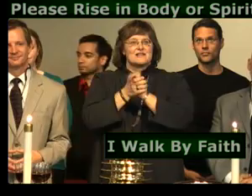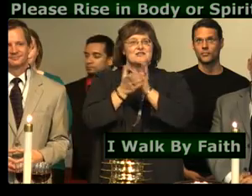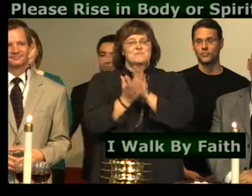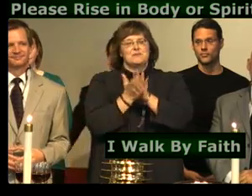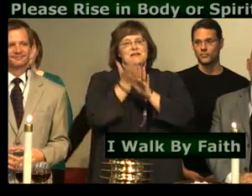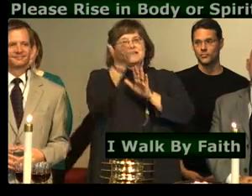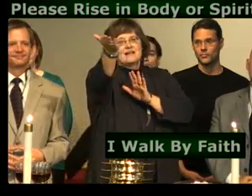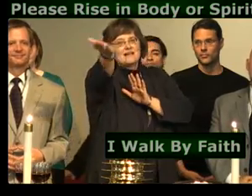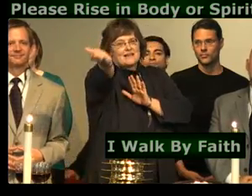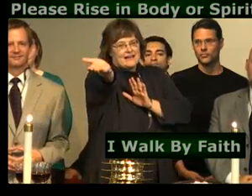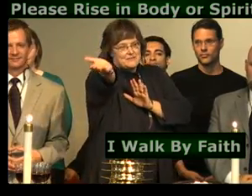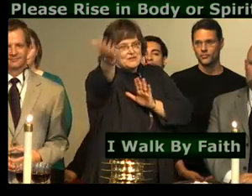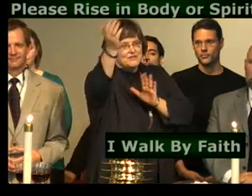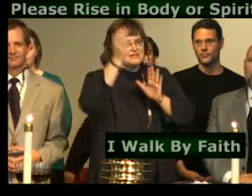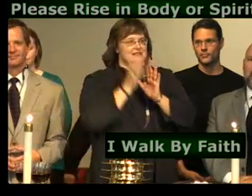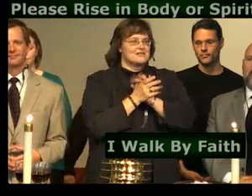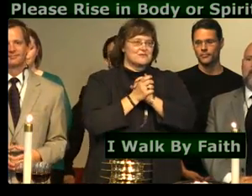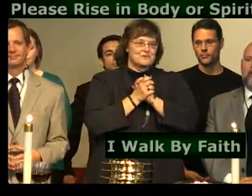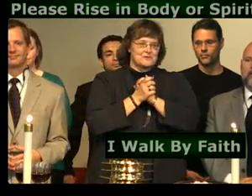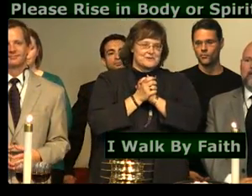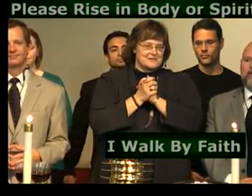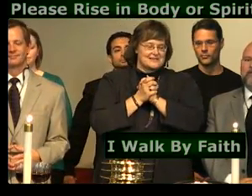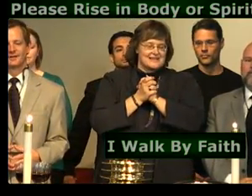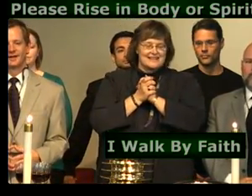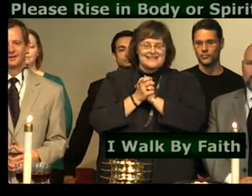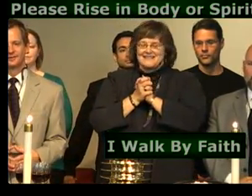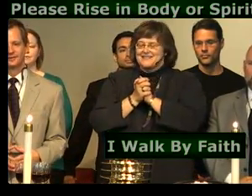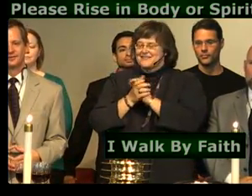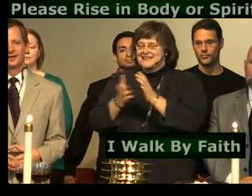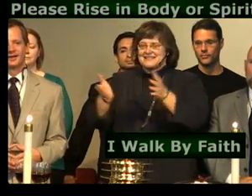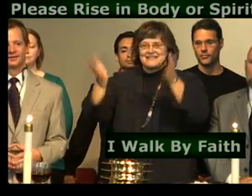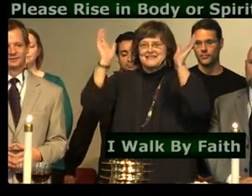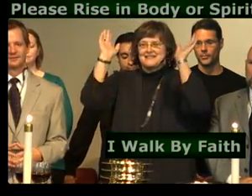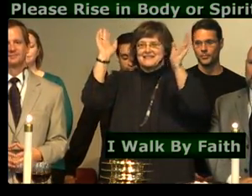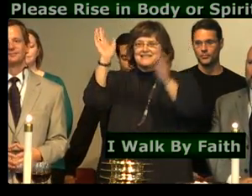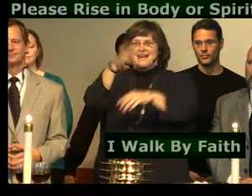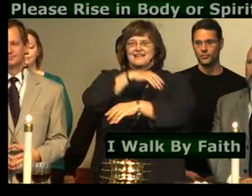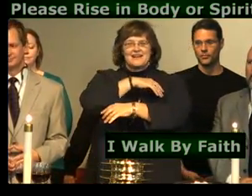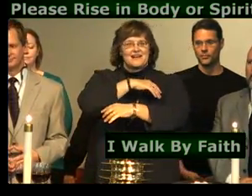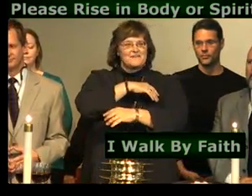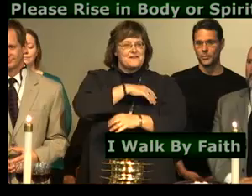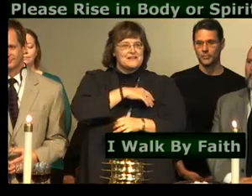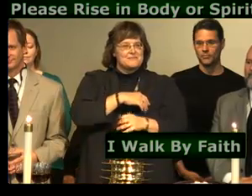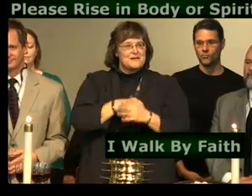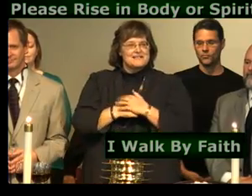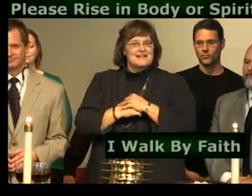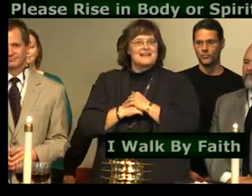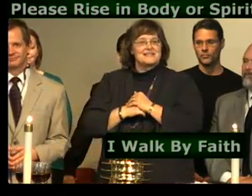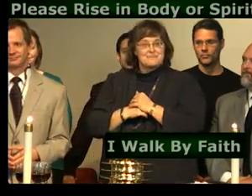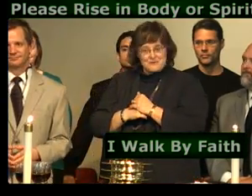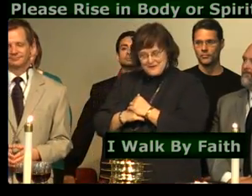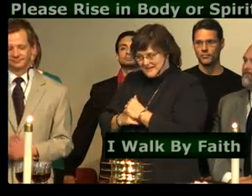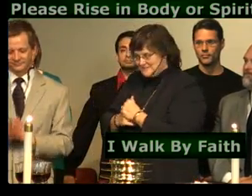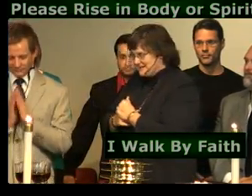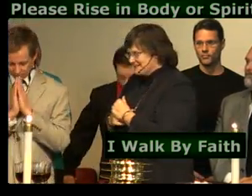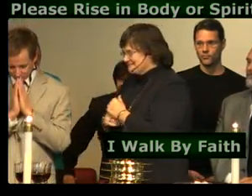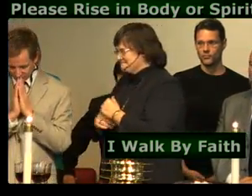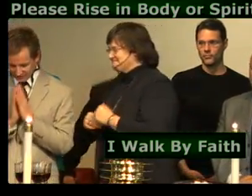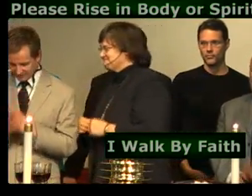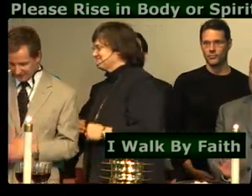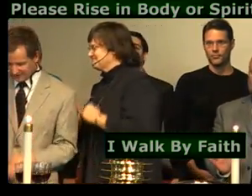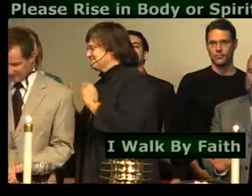thanks to be that community to the world. So let's continue to stand on our feet and praise God some more.